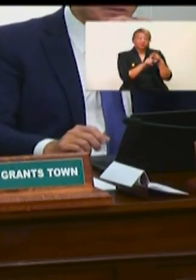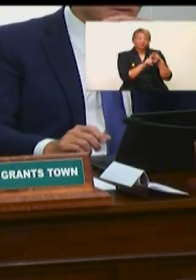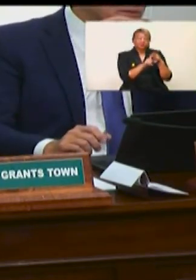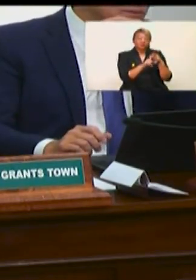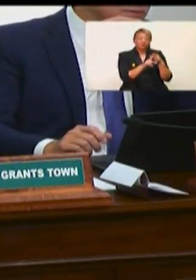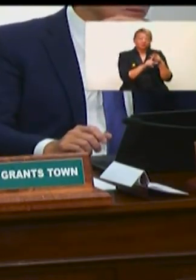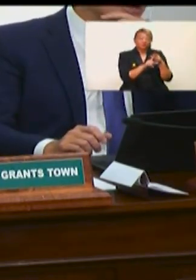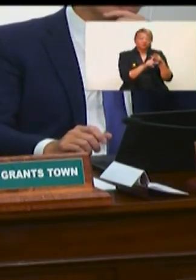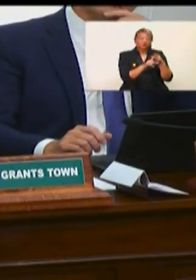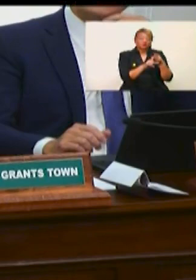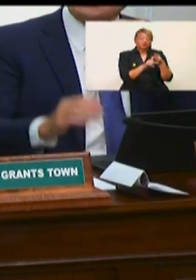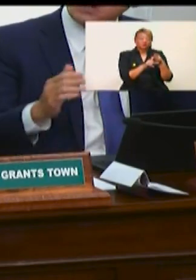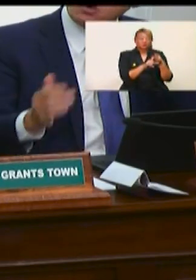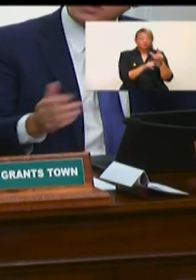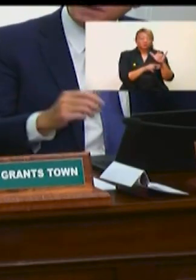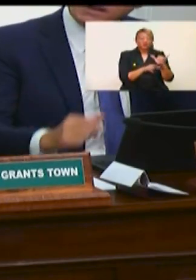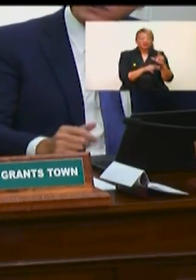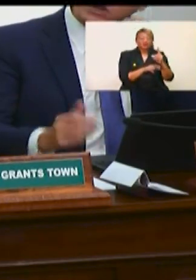his point of order was